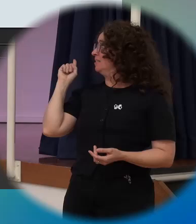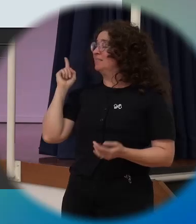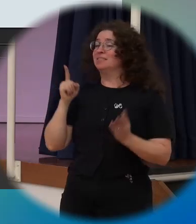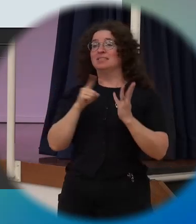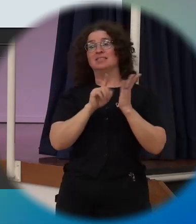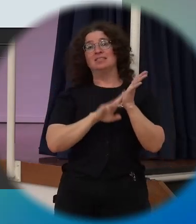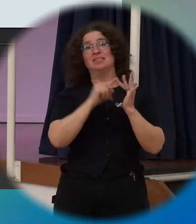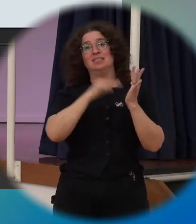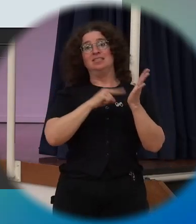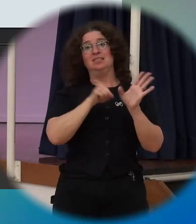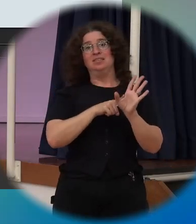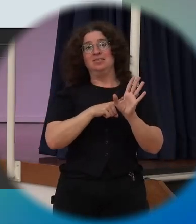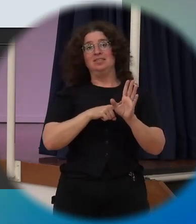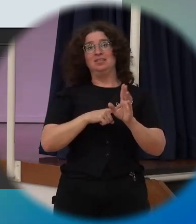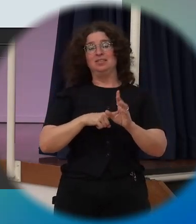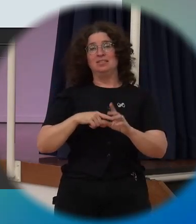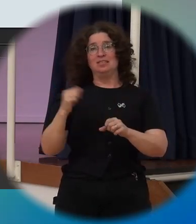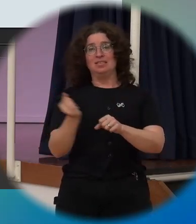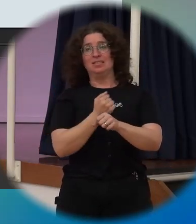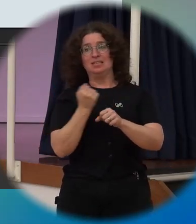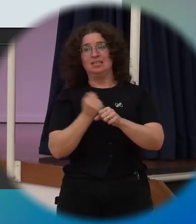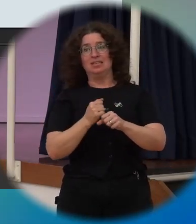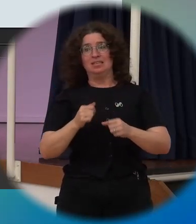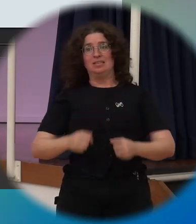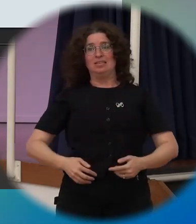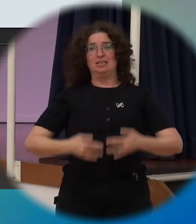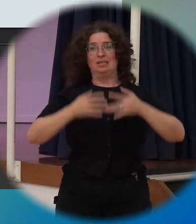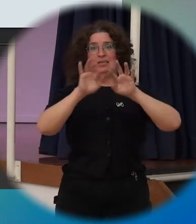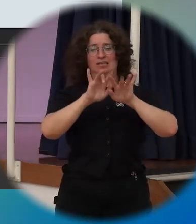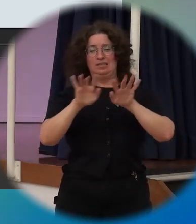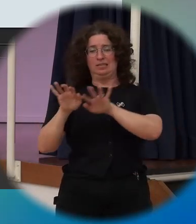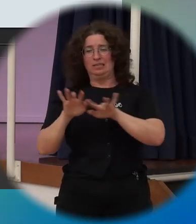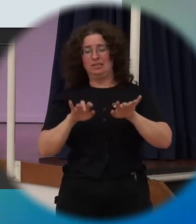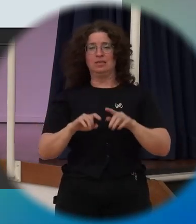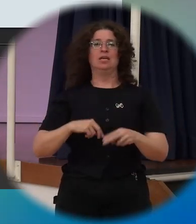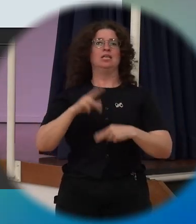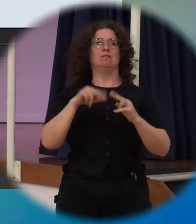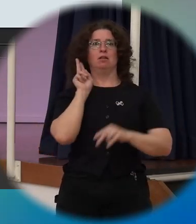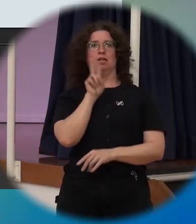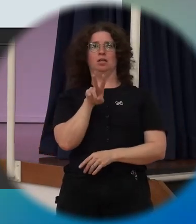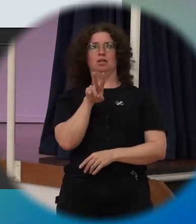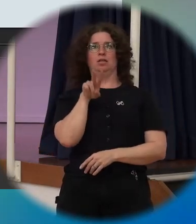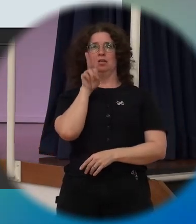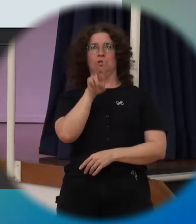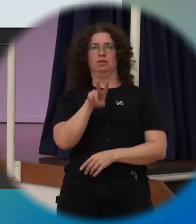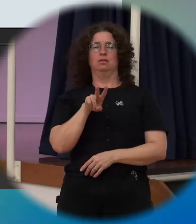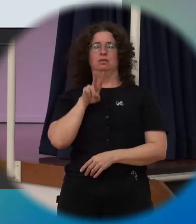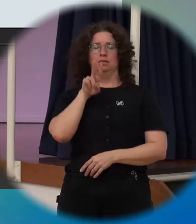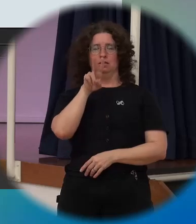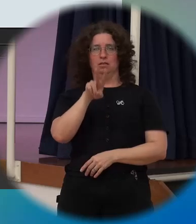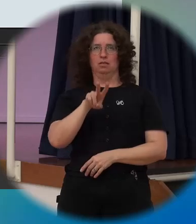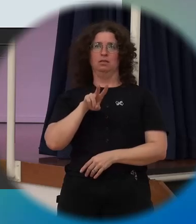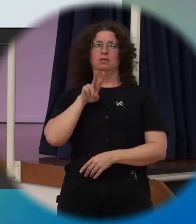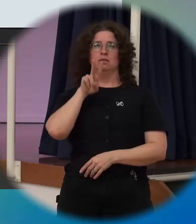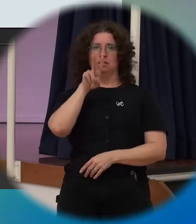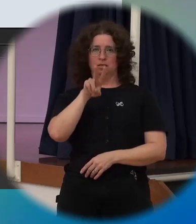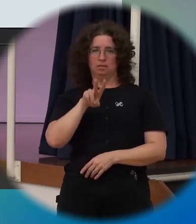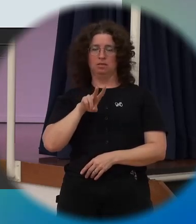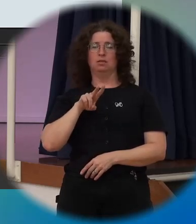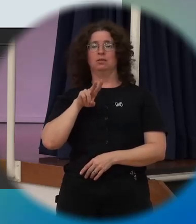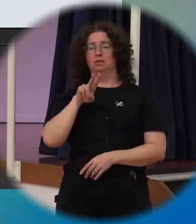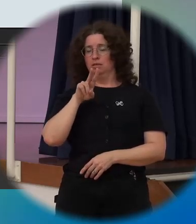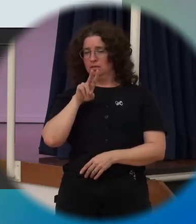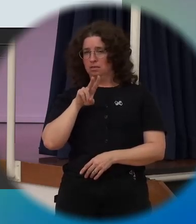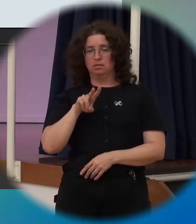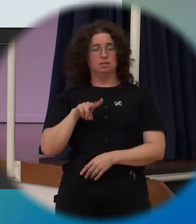compiling code. Developers stare at the screen for a very, very long time. Sometimes dozens of minutes on end every